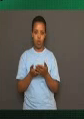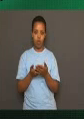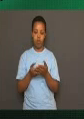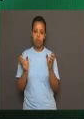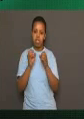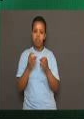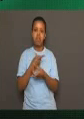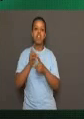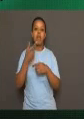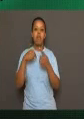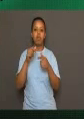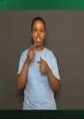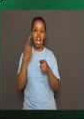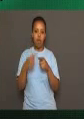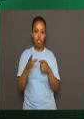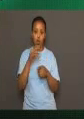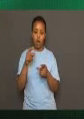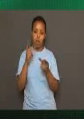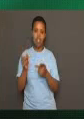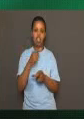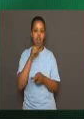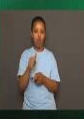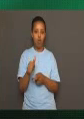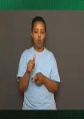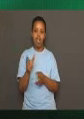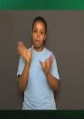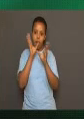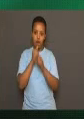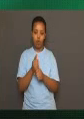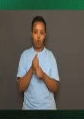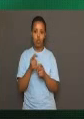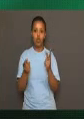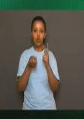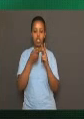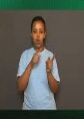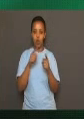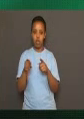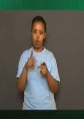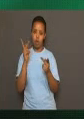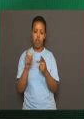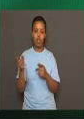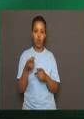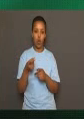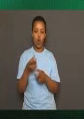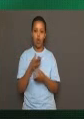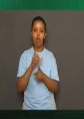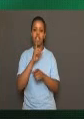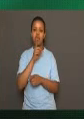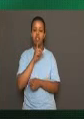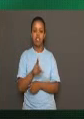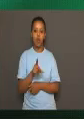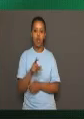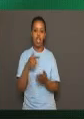unsolvable problem eventually end, and that a perfect solution to the problem is